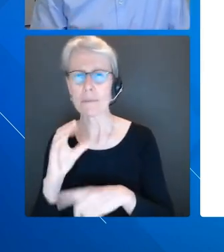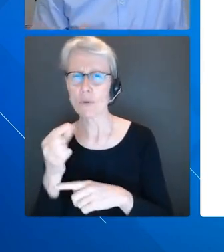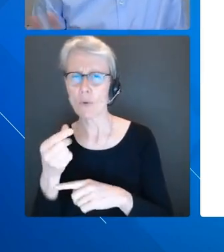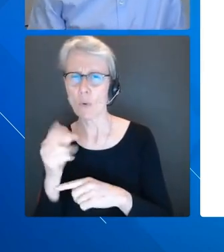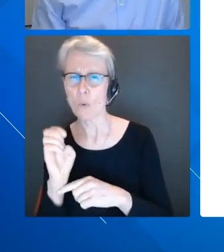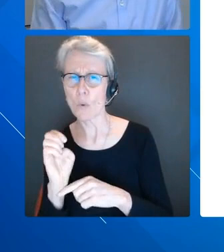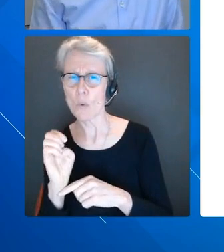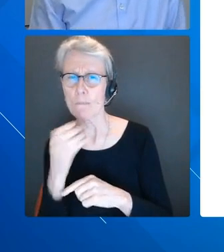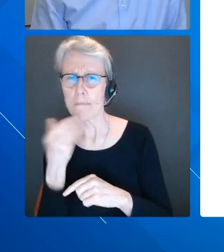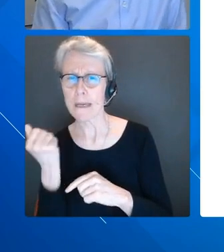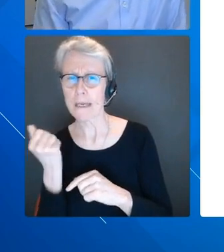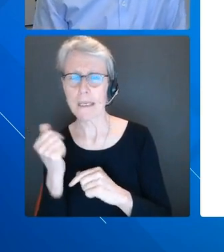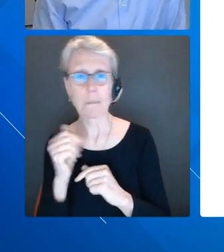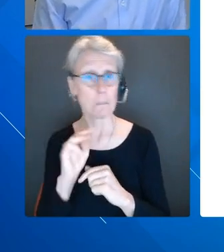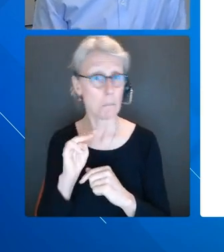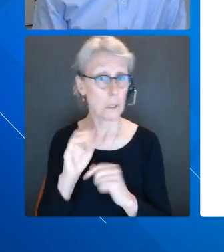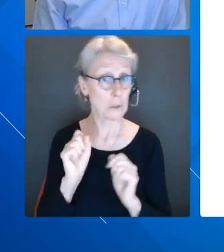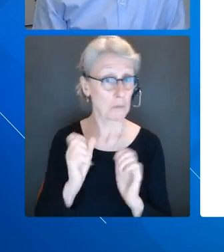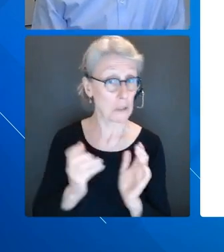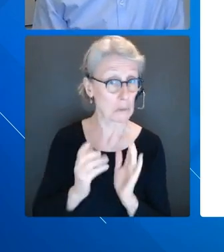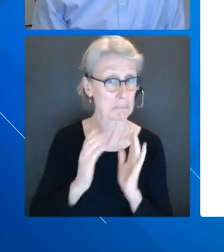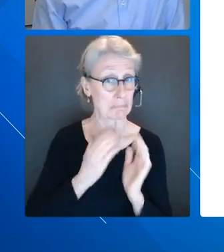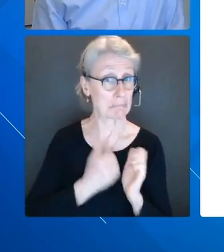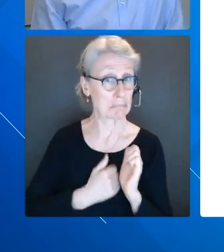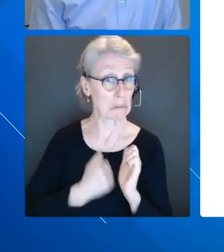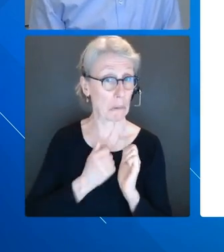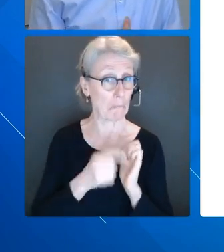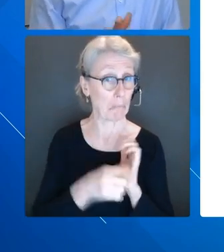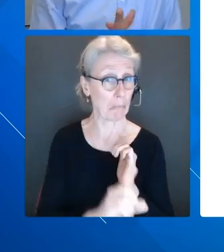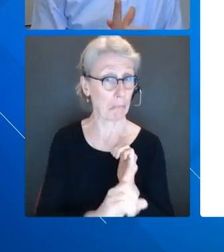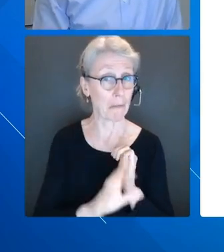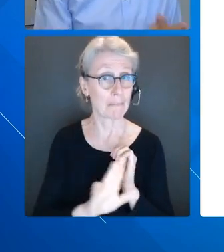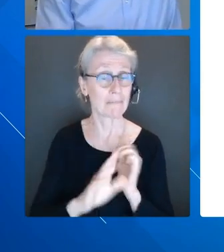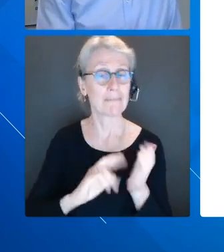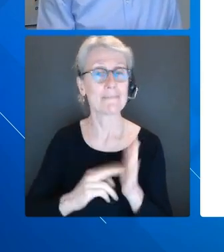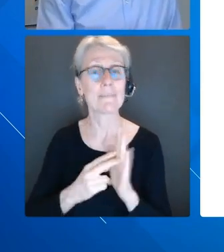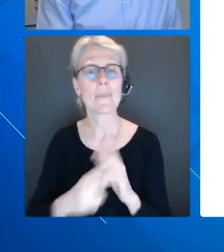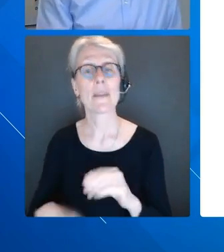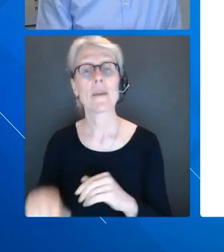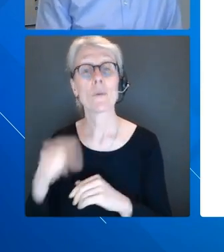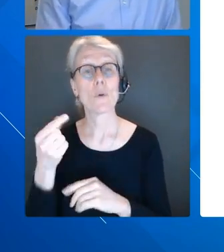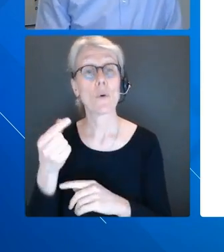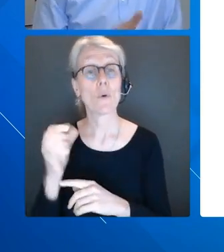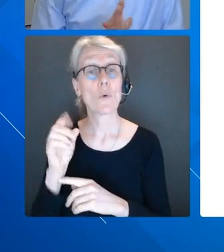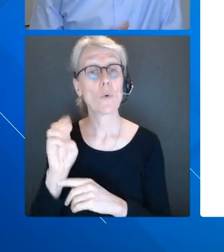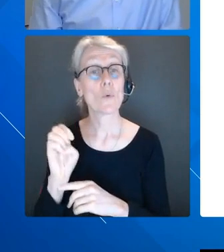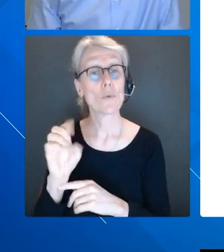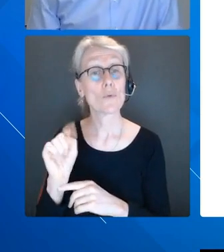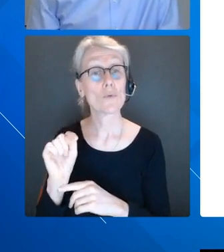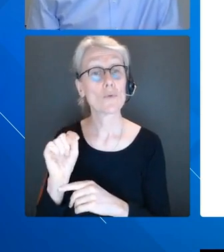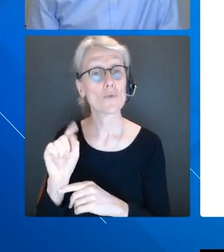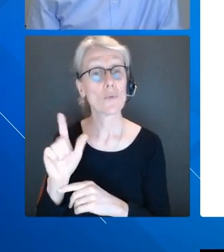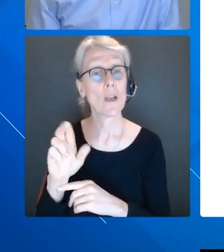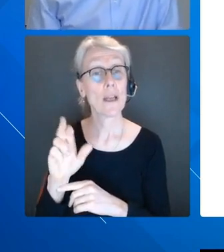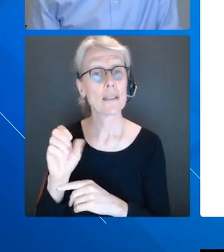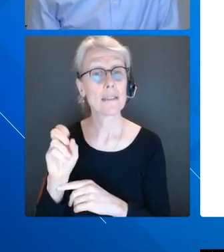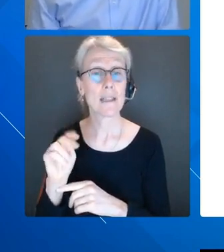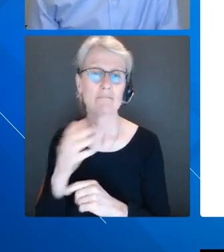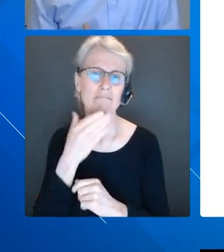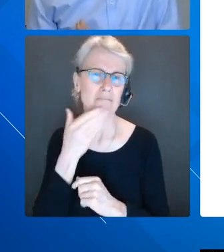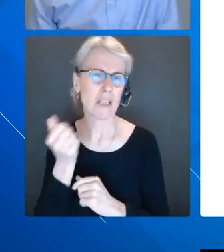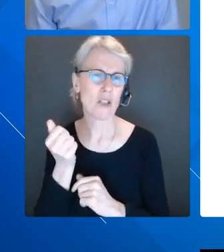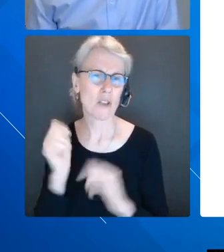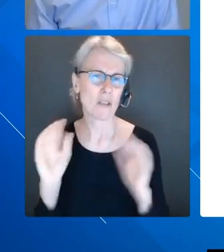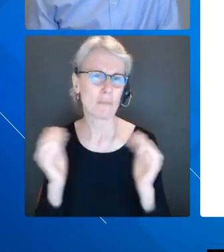from Microsoft is on, apologies. But if you're just using it to translate, Google Translate maybe is a little better. If you want to communicate with